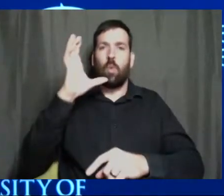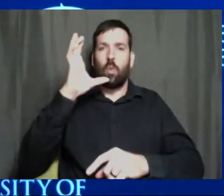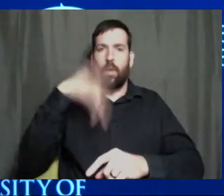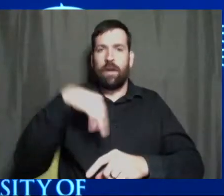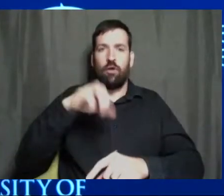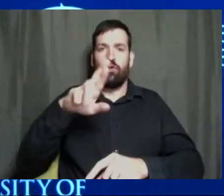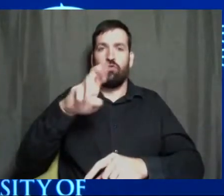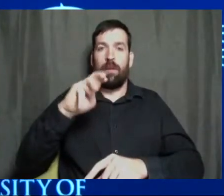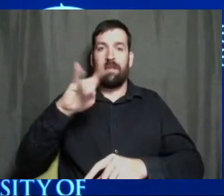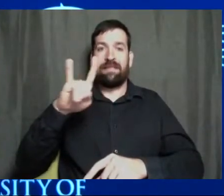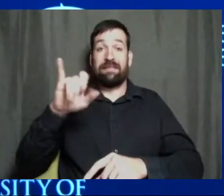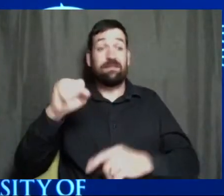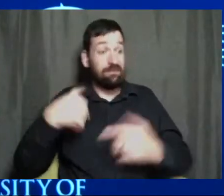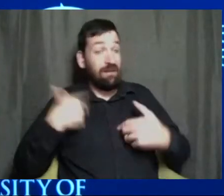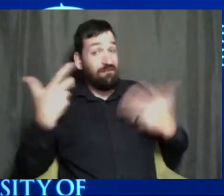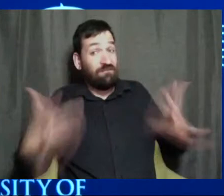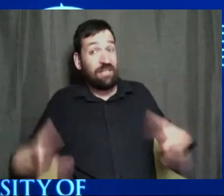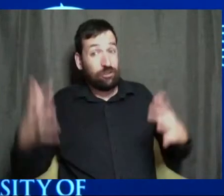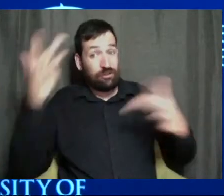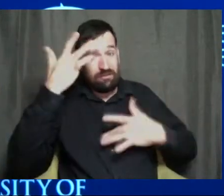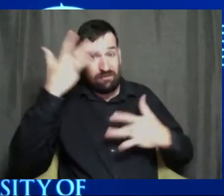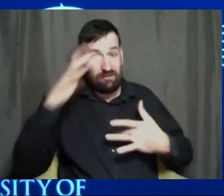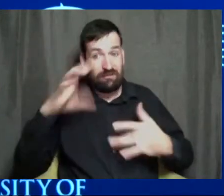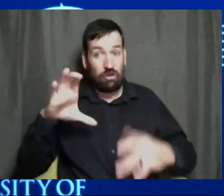COVID 11 months ago as well, and